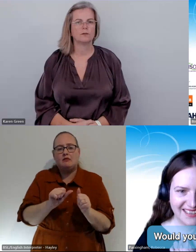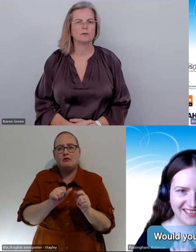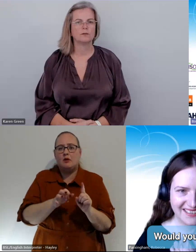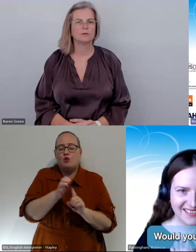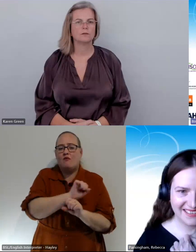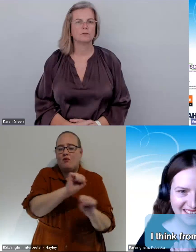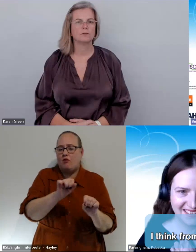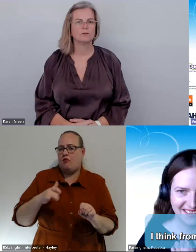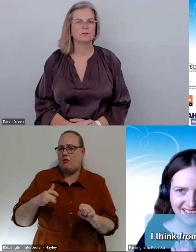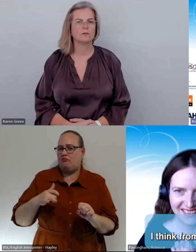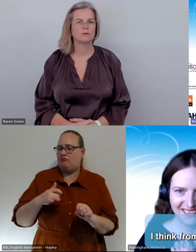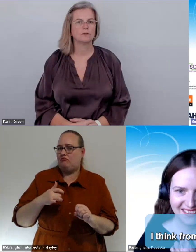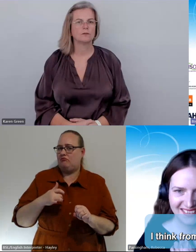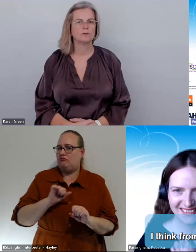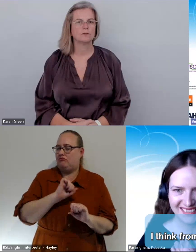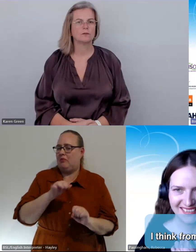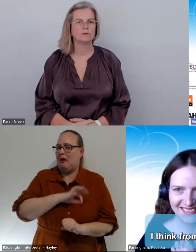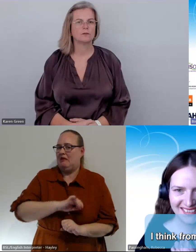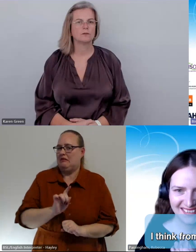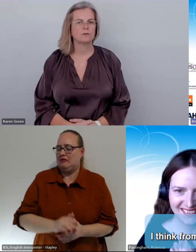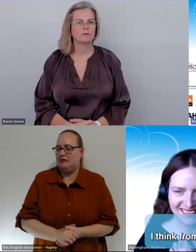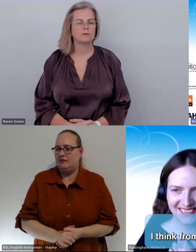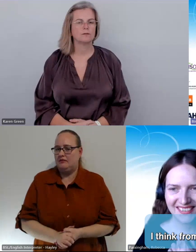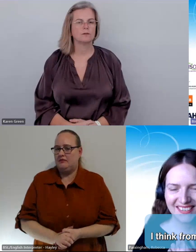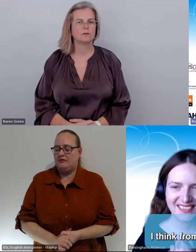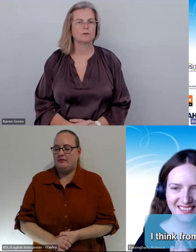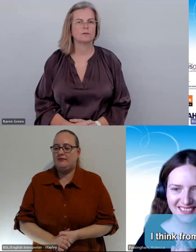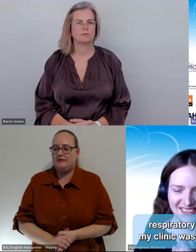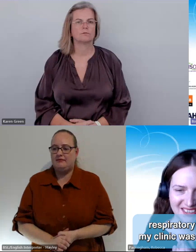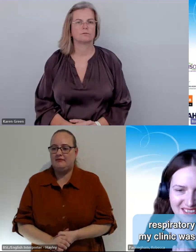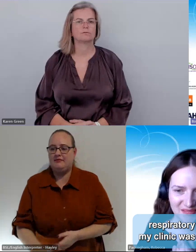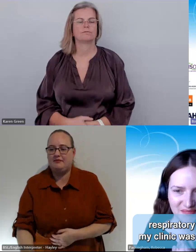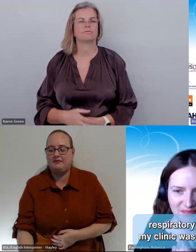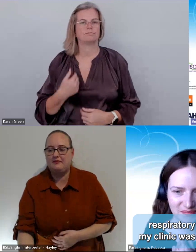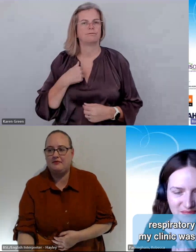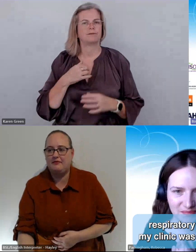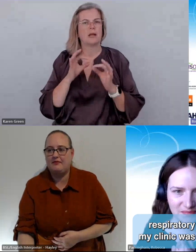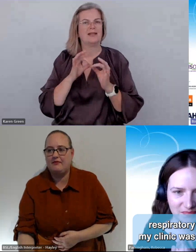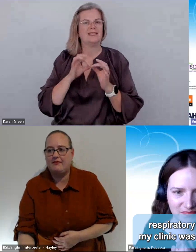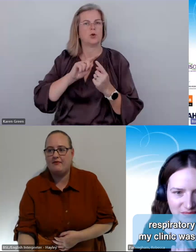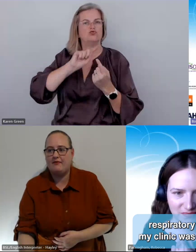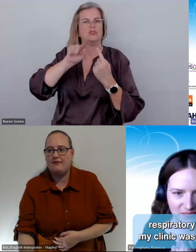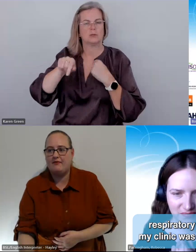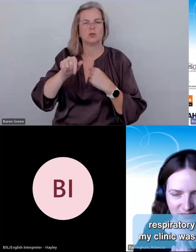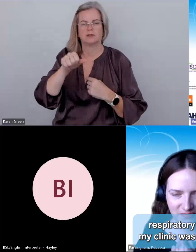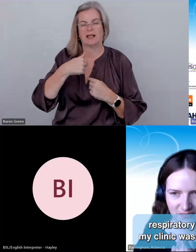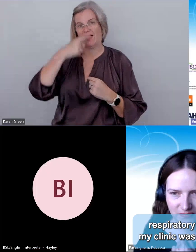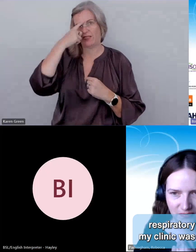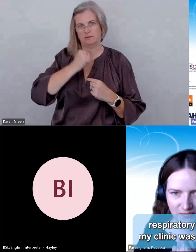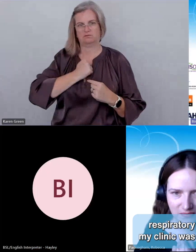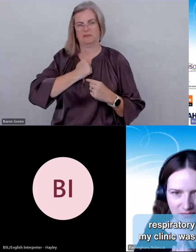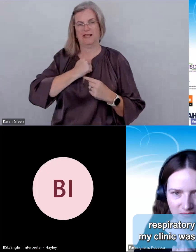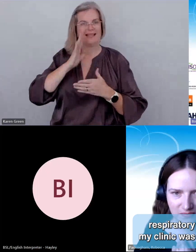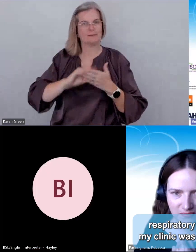Would you like to go, Binita? Yeah, I think from my experience as a respiratory physician,